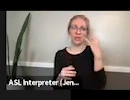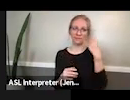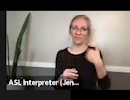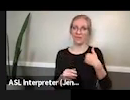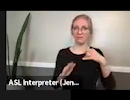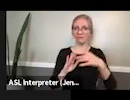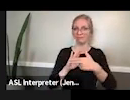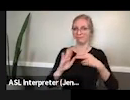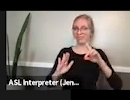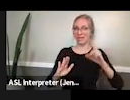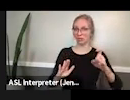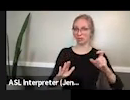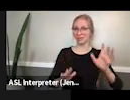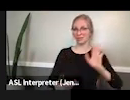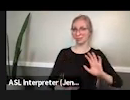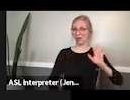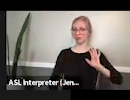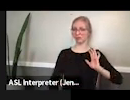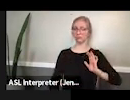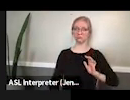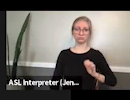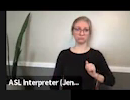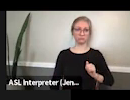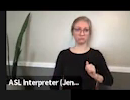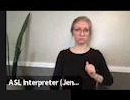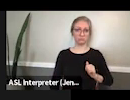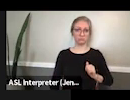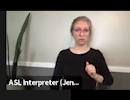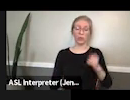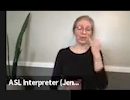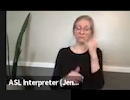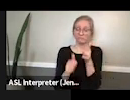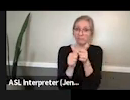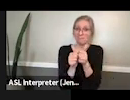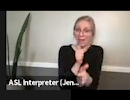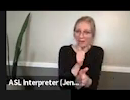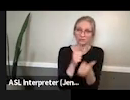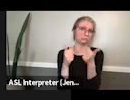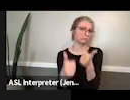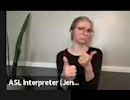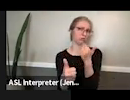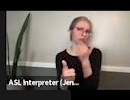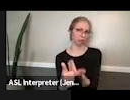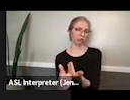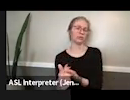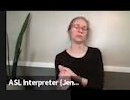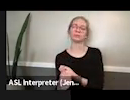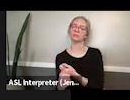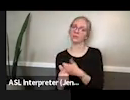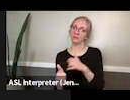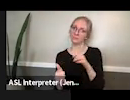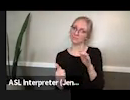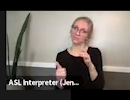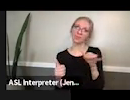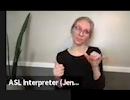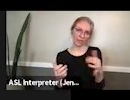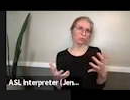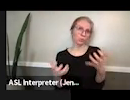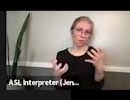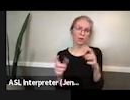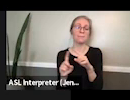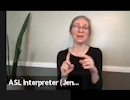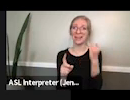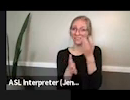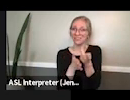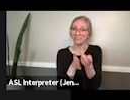pass, yay, everything's good, right? That's what we want, all right? But if they fail a